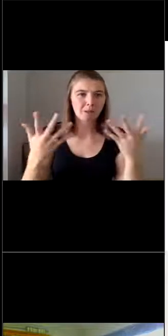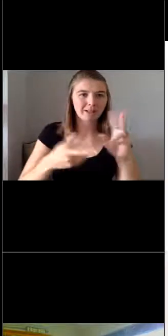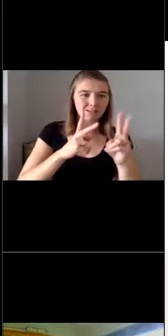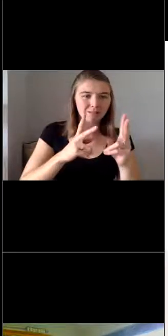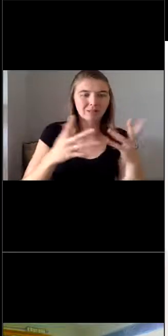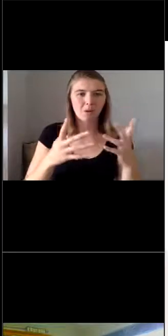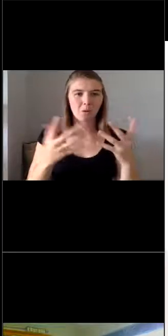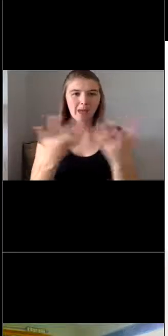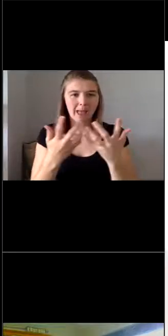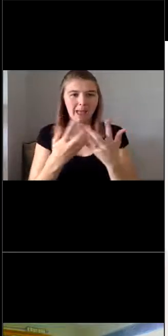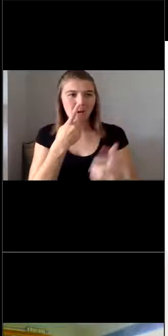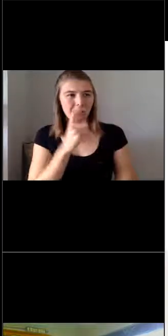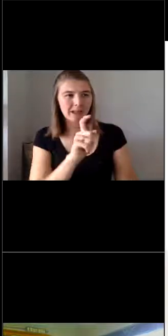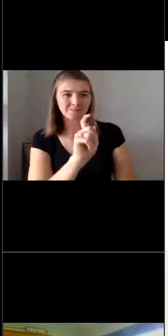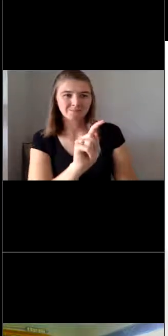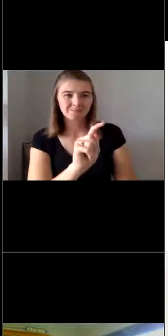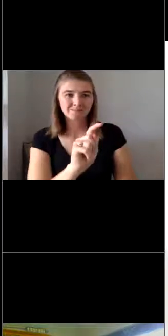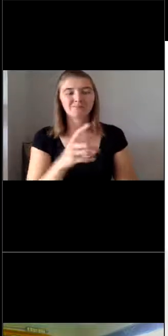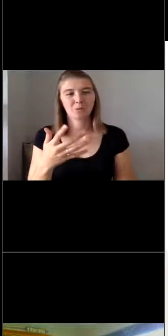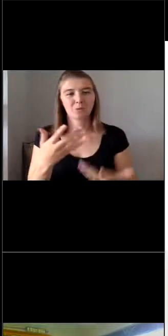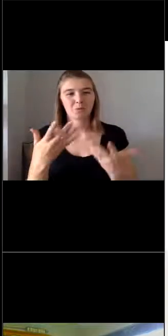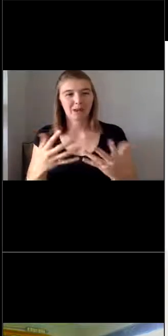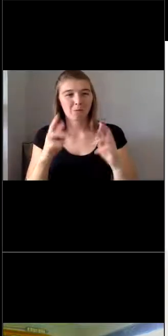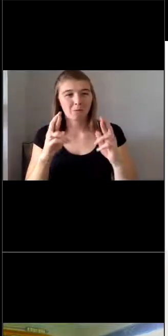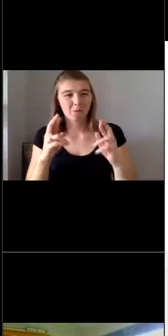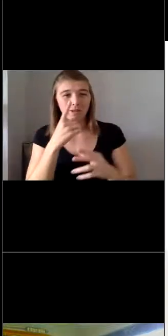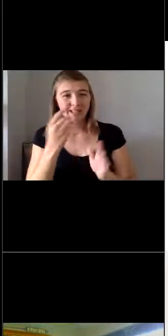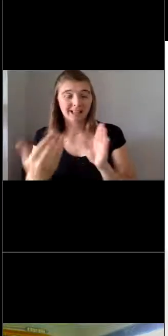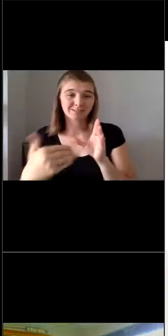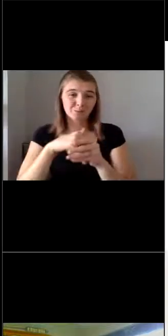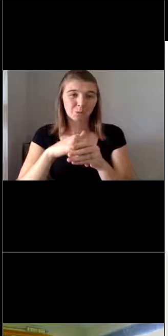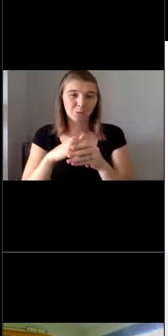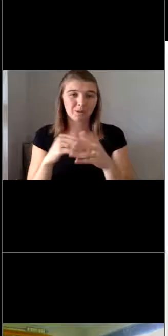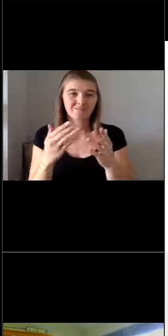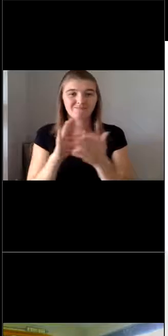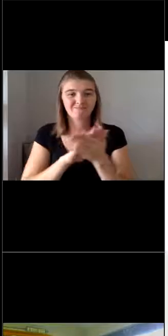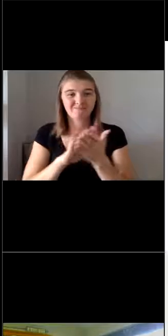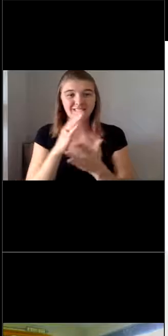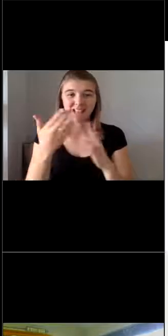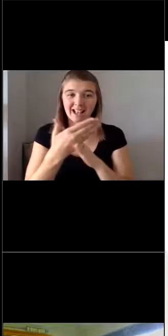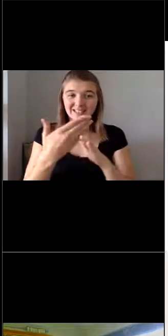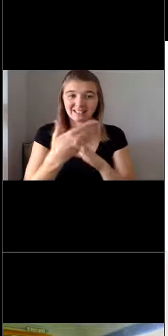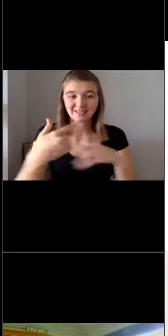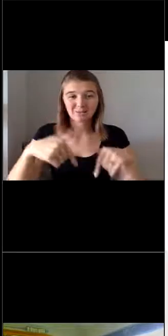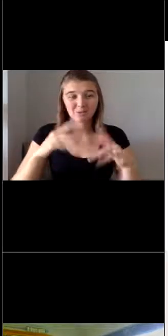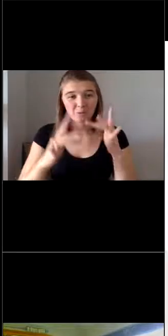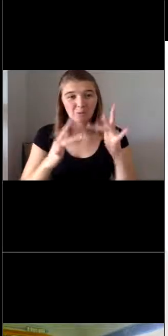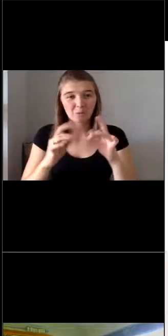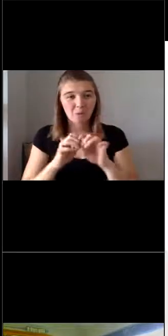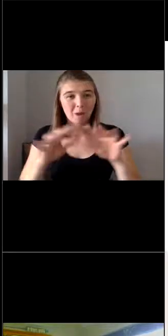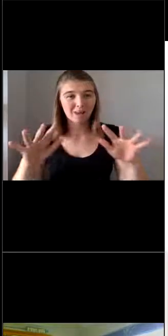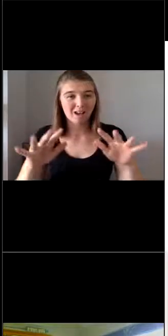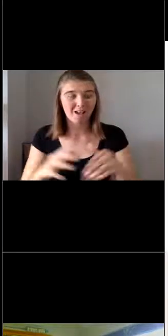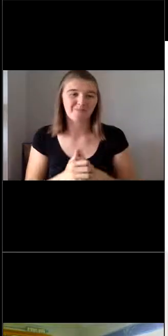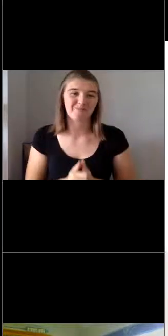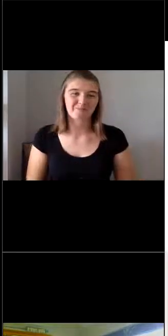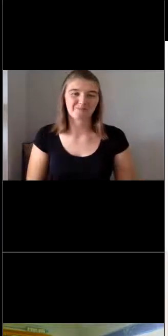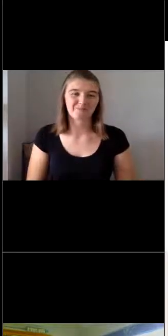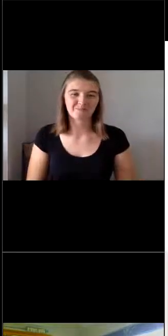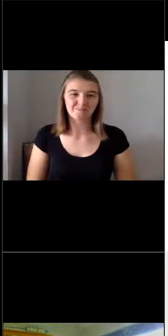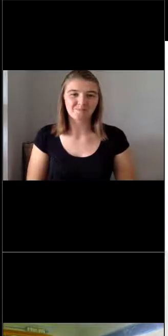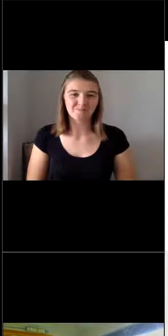there's Rachel. Thank you ever so much for joining us. I'm really glad that she's been able to facilitate your involvement in this